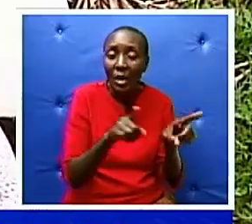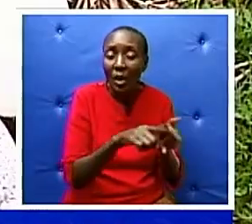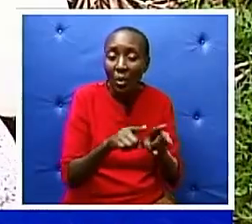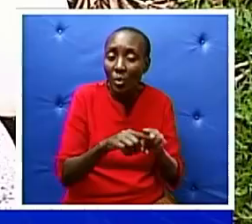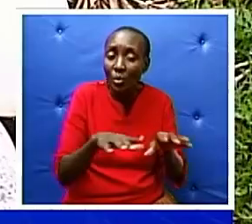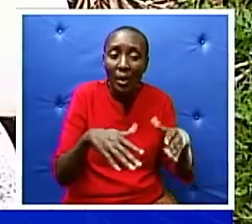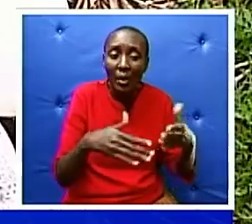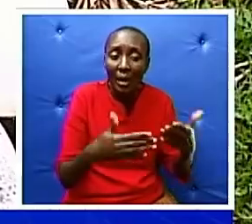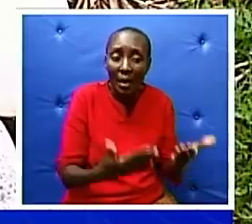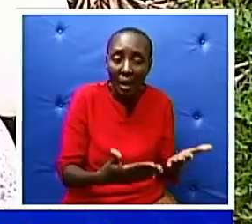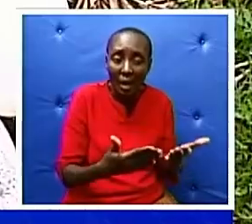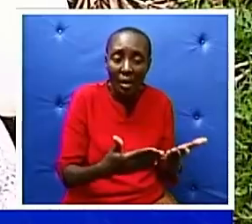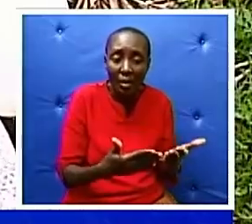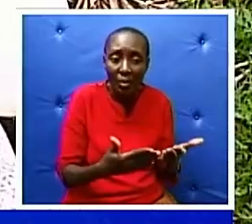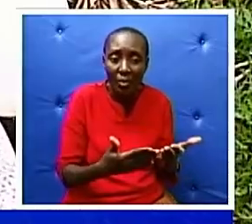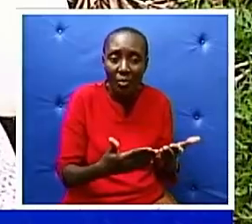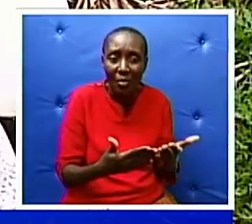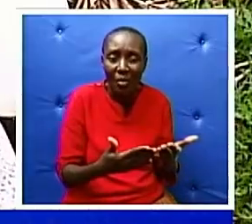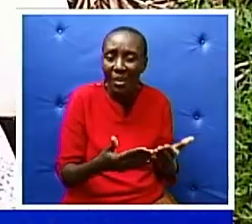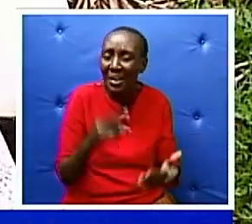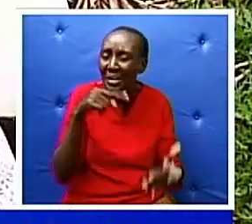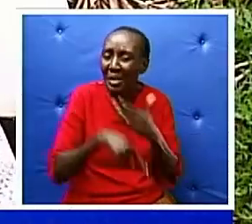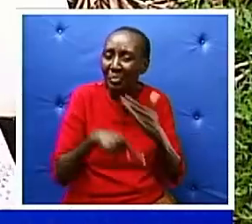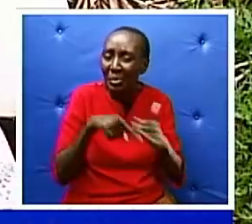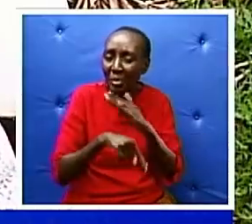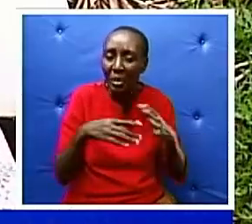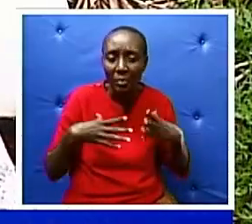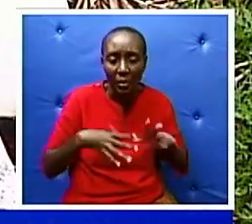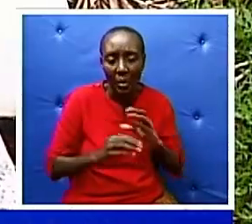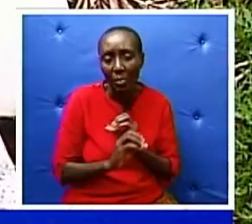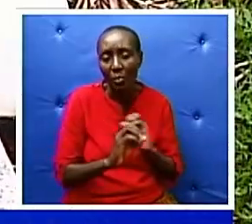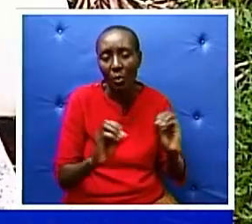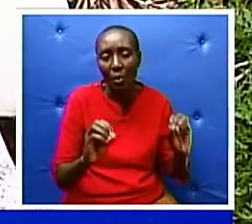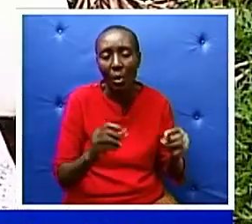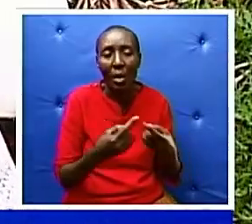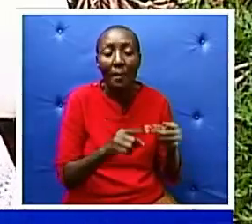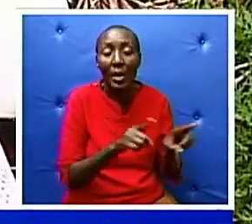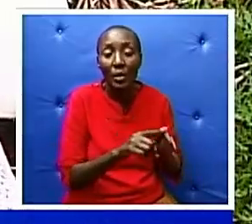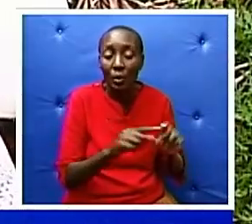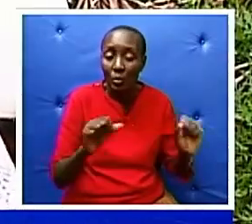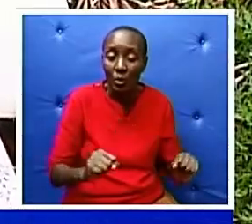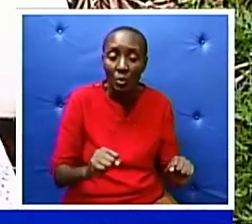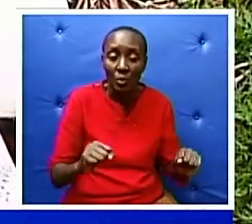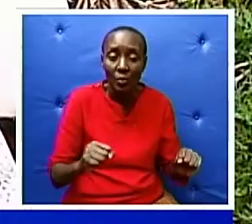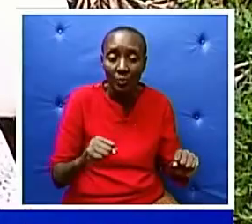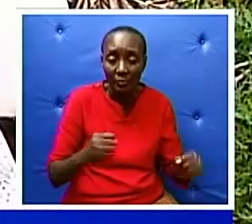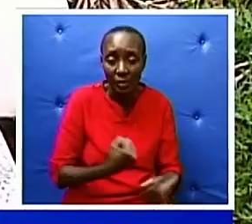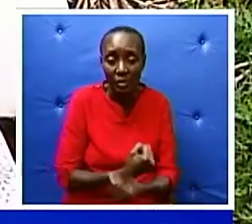not catastrophic to the people, but trying to also save life